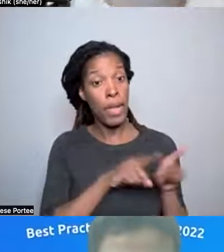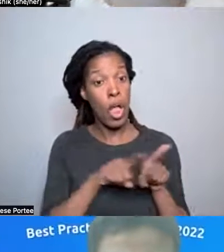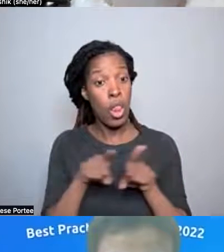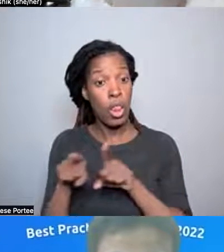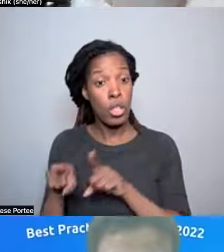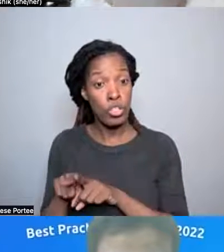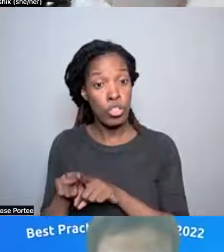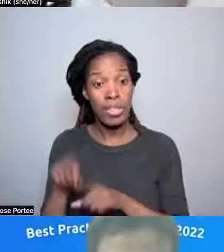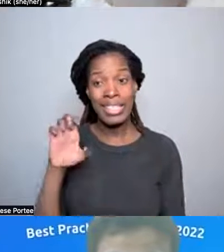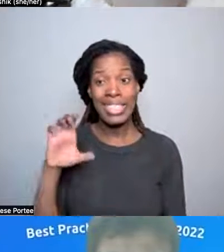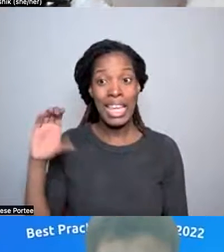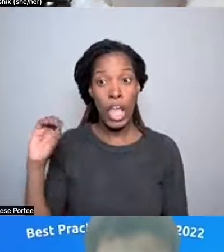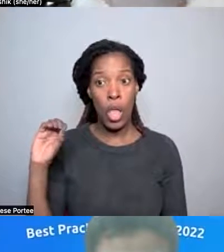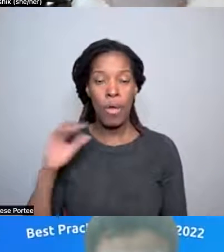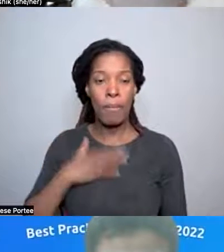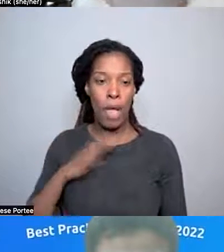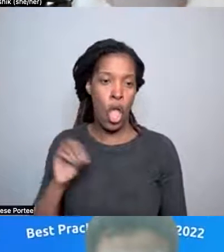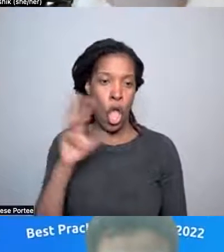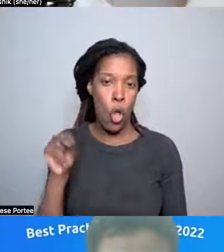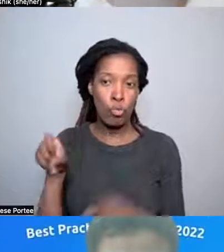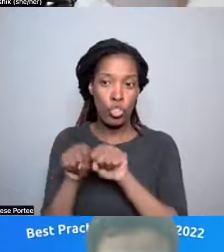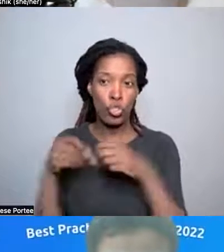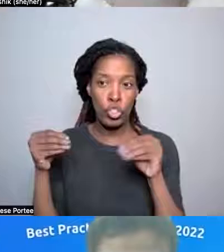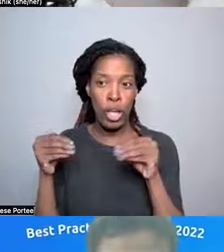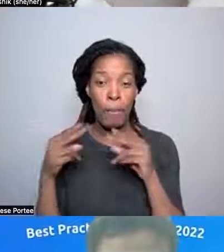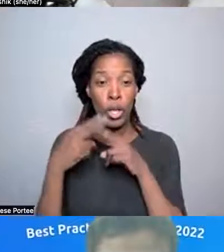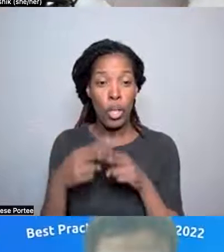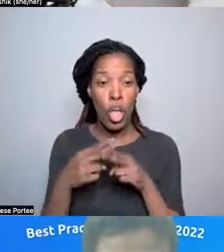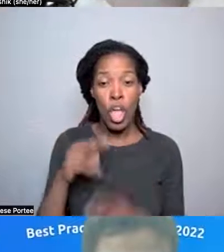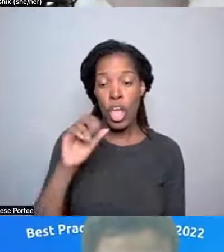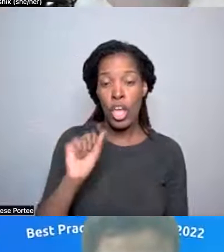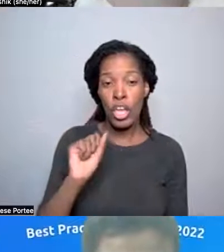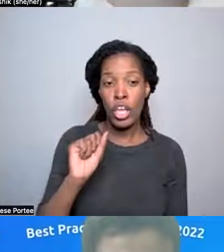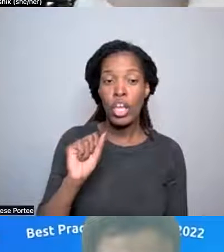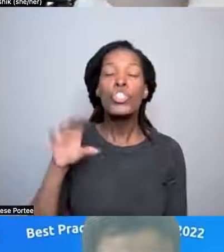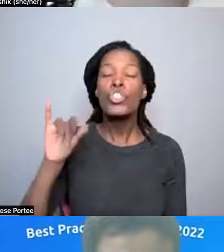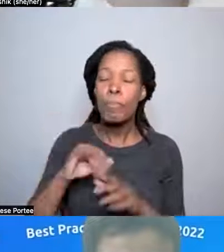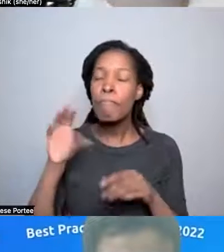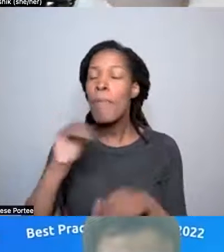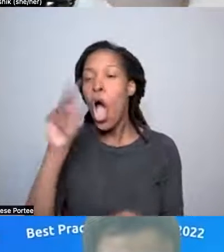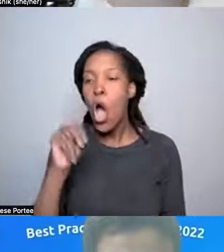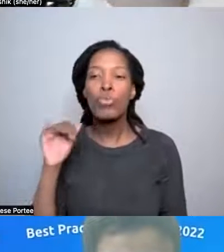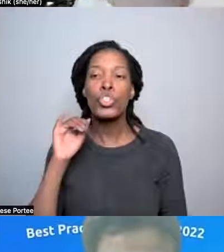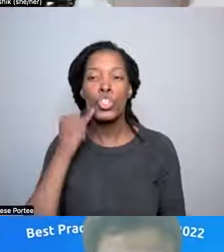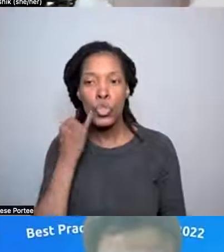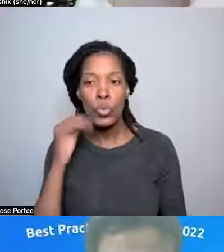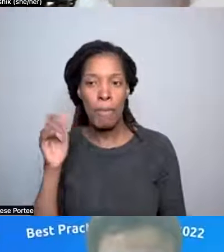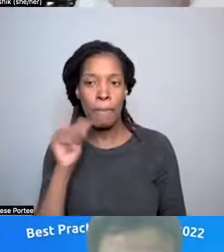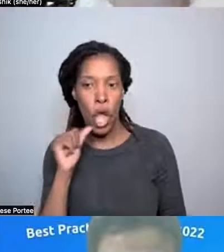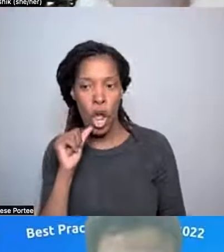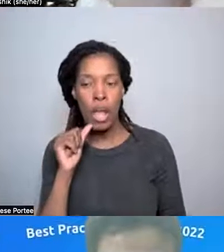the CEO of my own juice shop called Squeezy the Juice Bar. I also have a